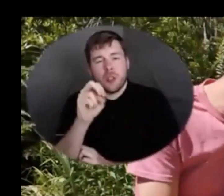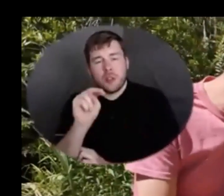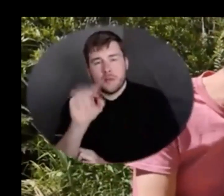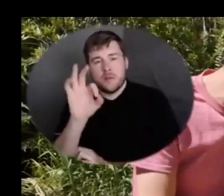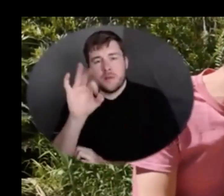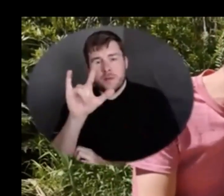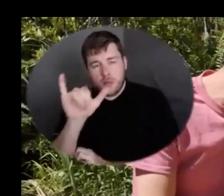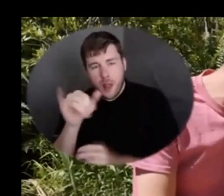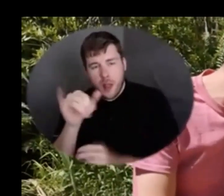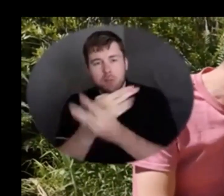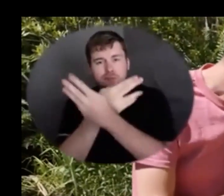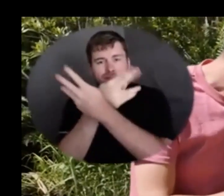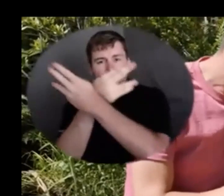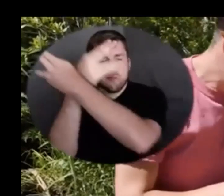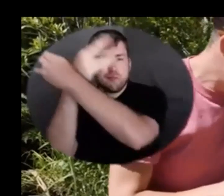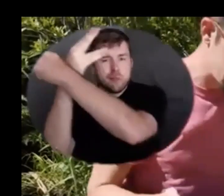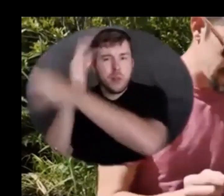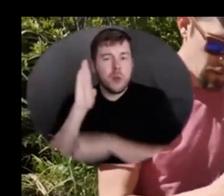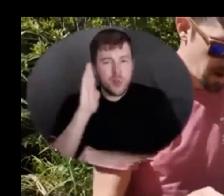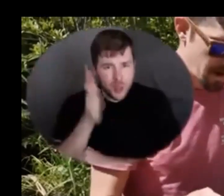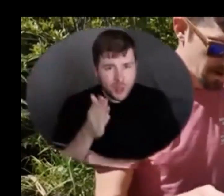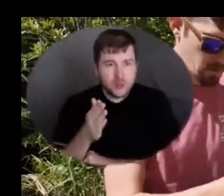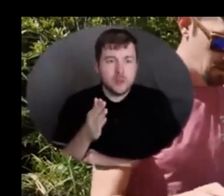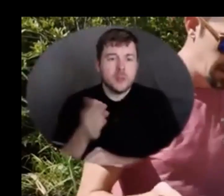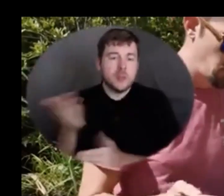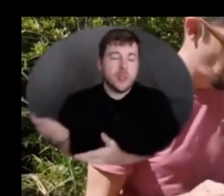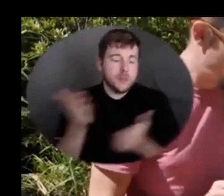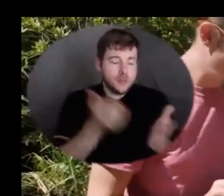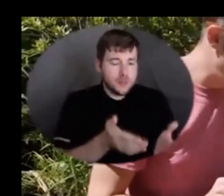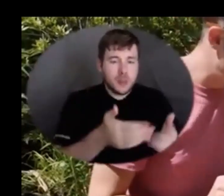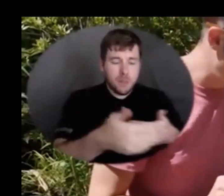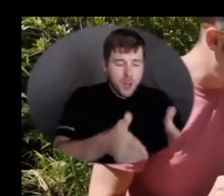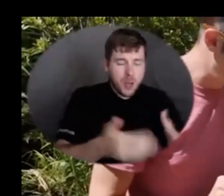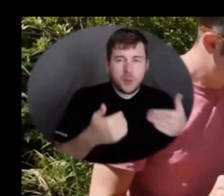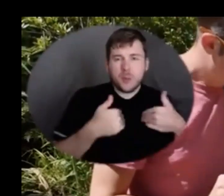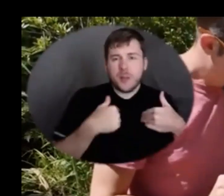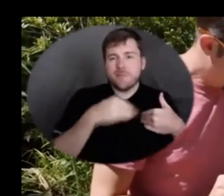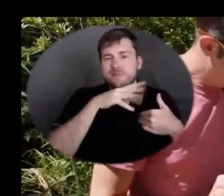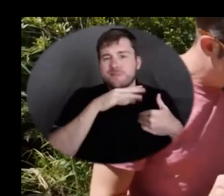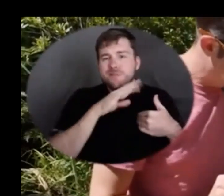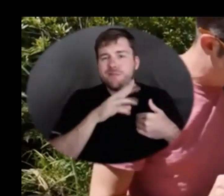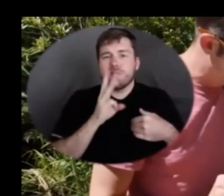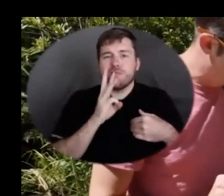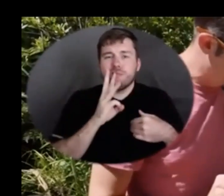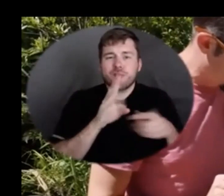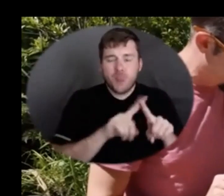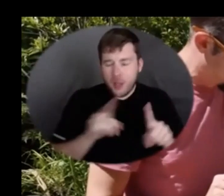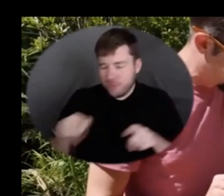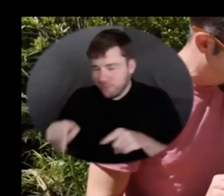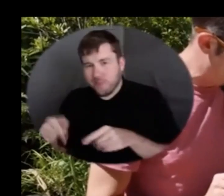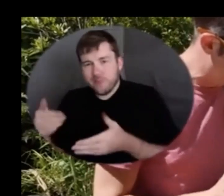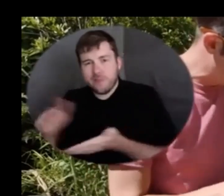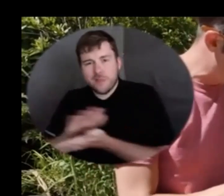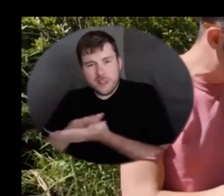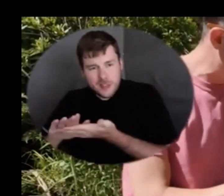over here is a water bug that we pulled out. And this is a separate bucket, so we're cleaning the water up so you can see what's going on. And after doing a little